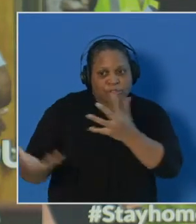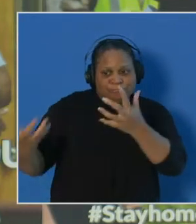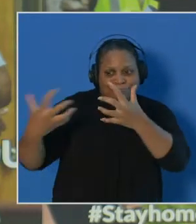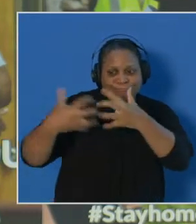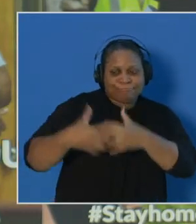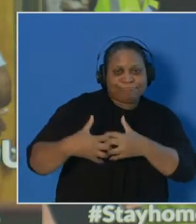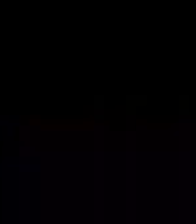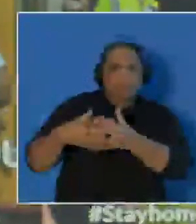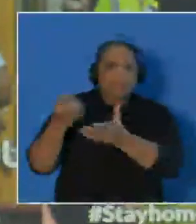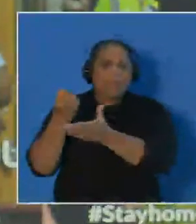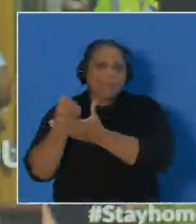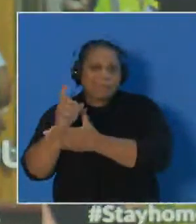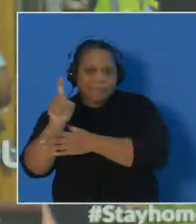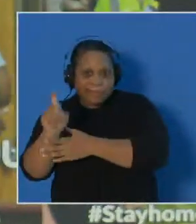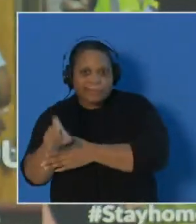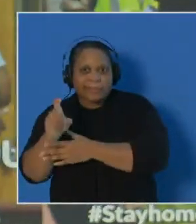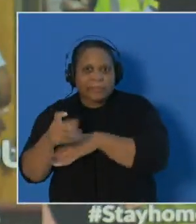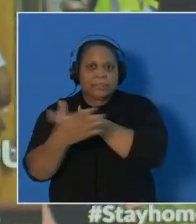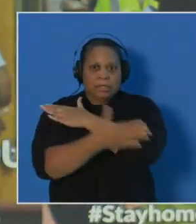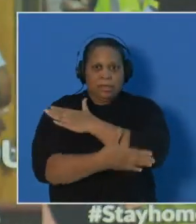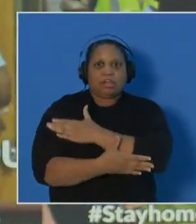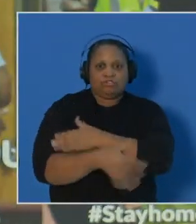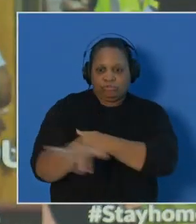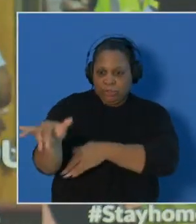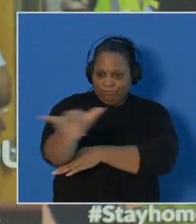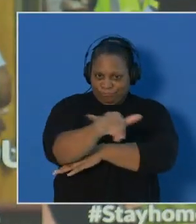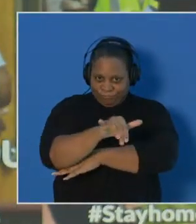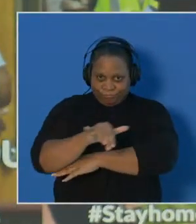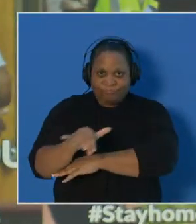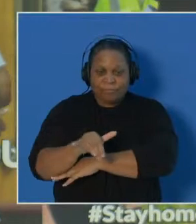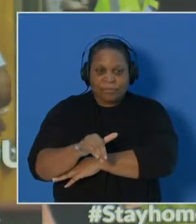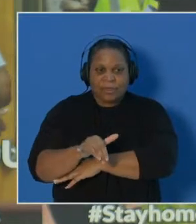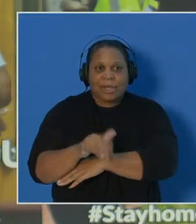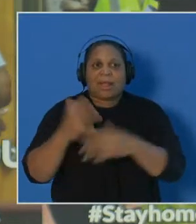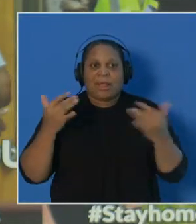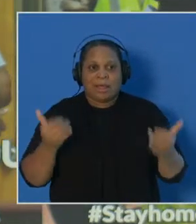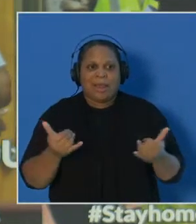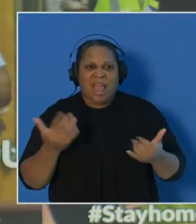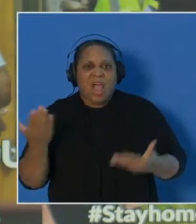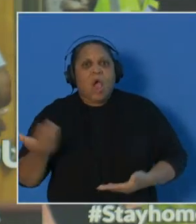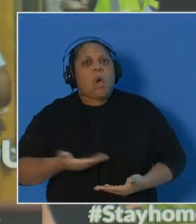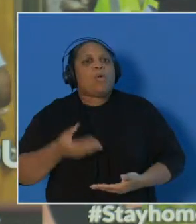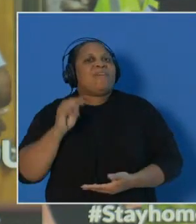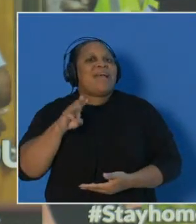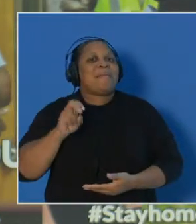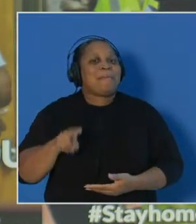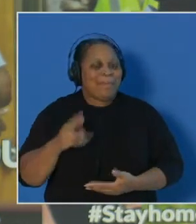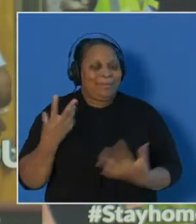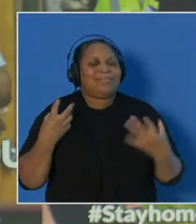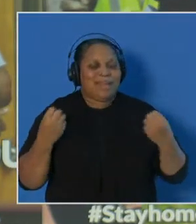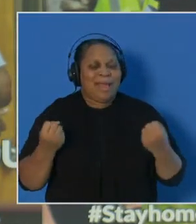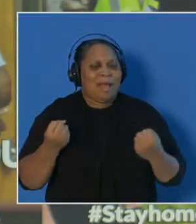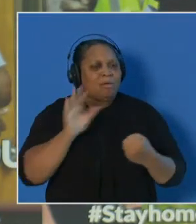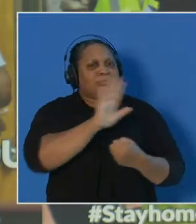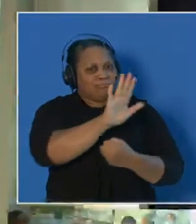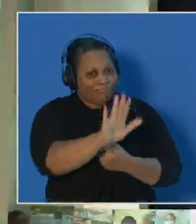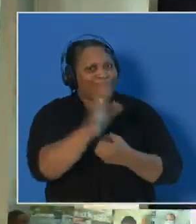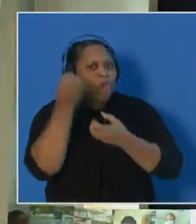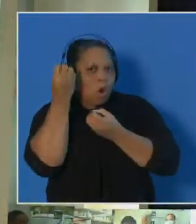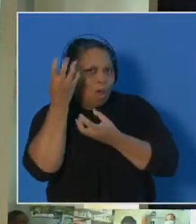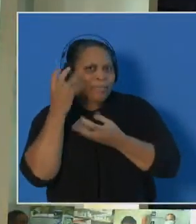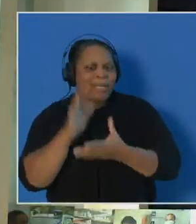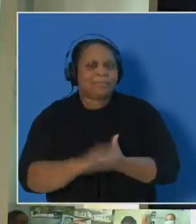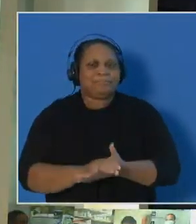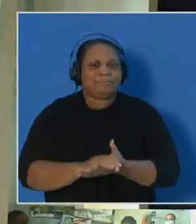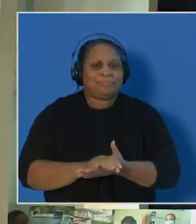economic needs of our country as well. With that, I will now invite the Minister of Health to give her update. Minister? Thank